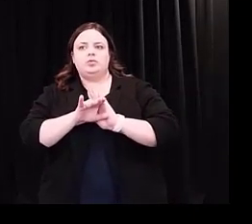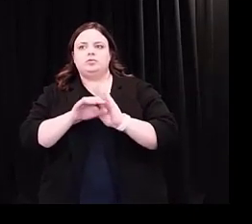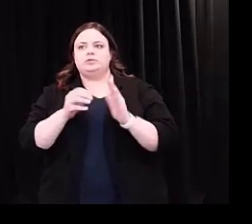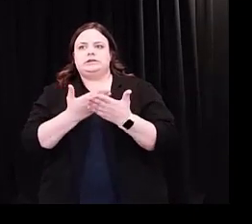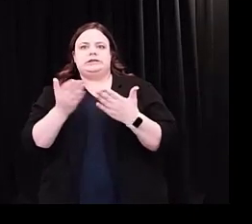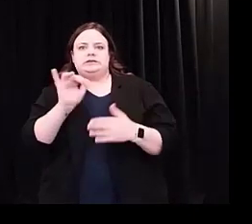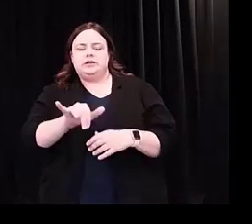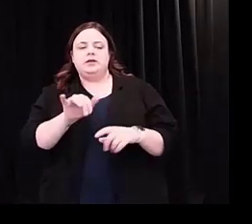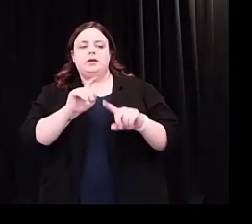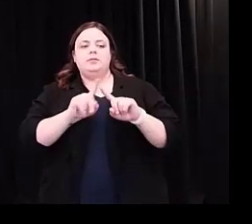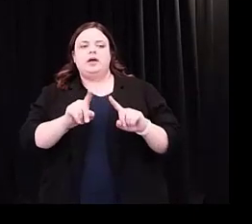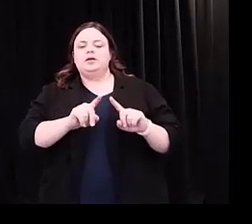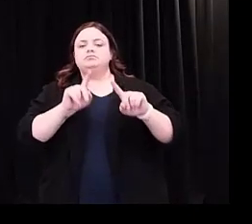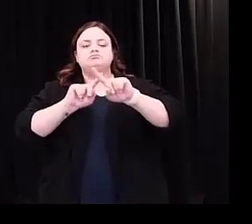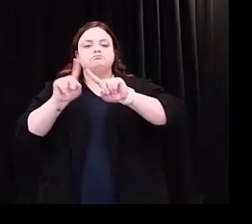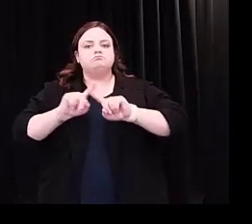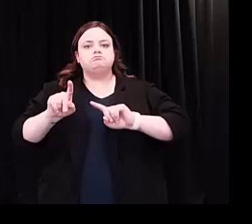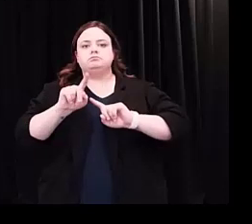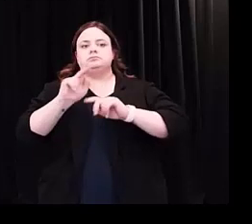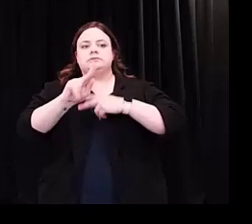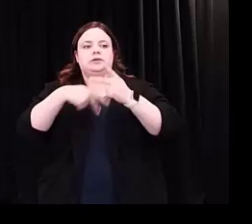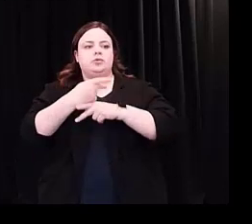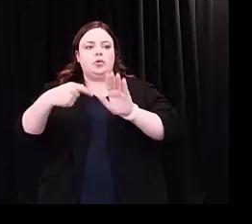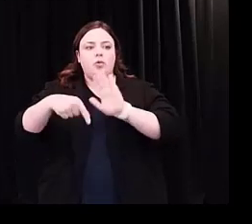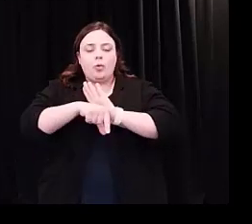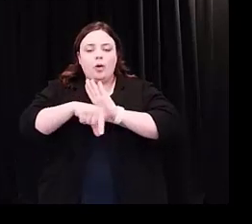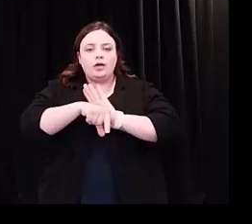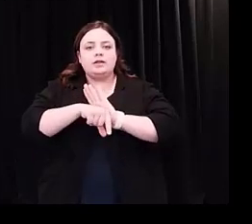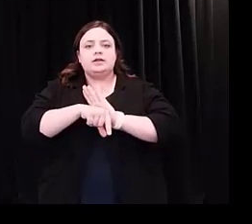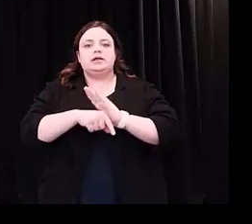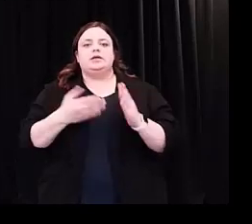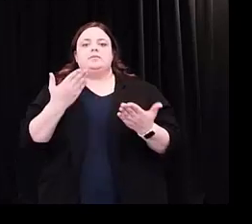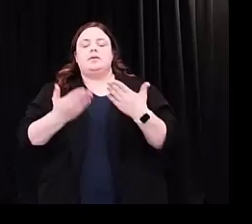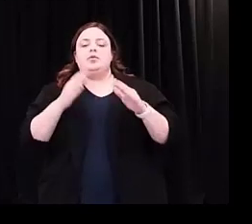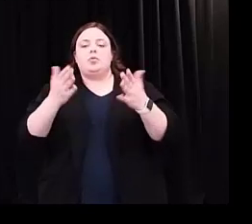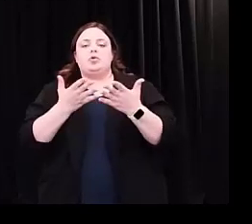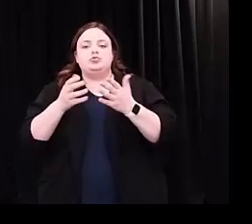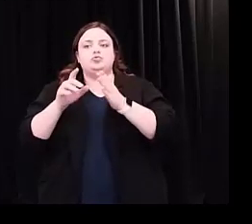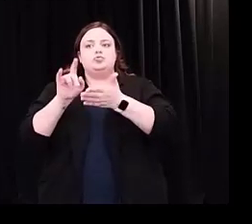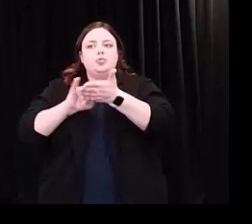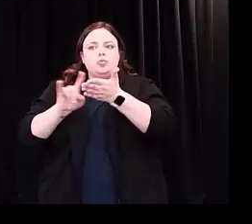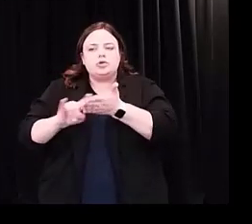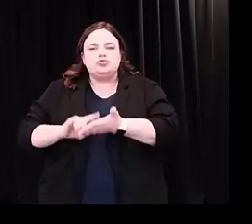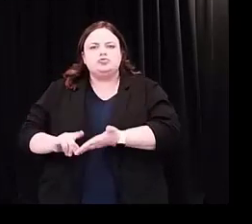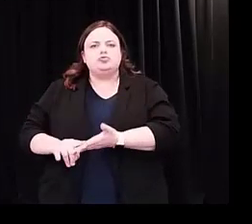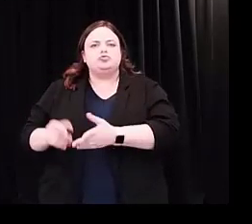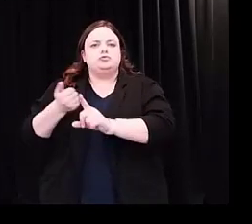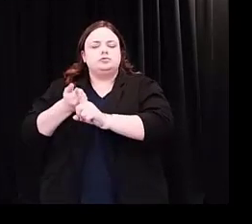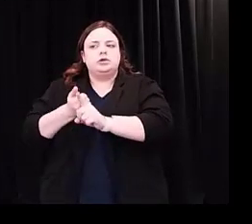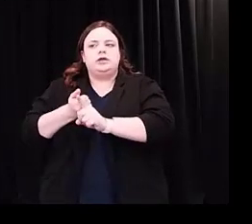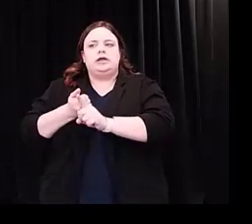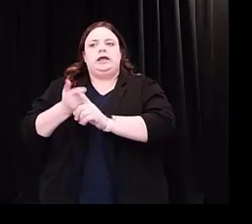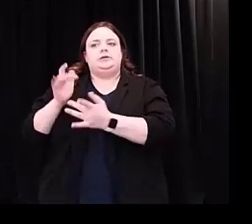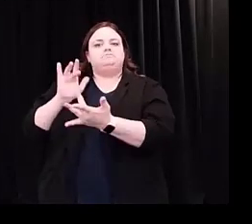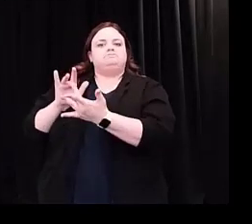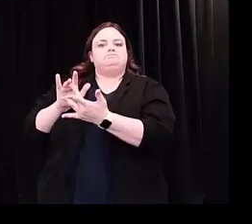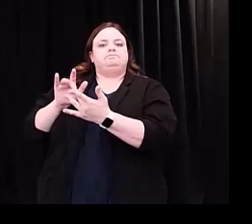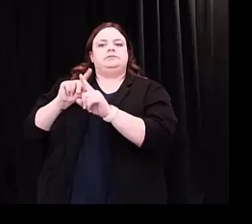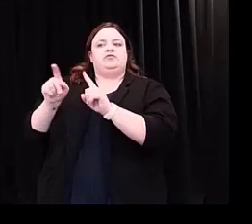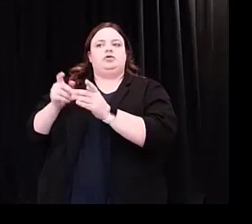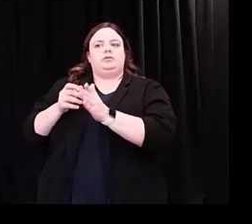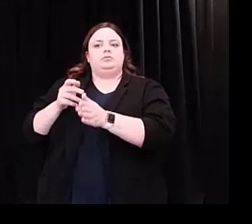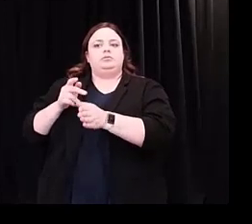but those are varying quality. I think you would want to do some research, touch base with some pros who could direct you to